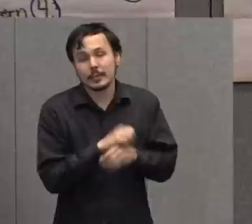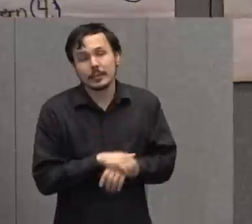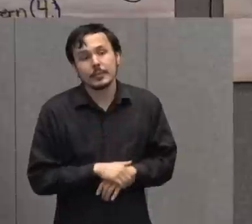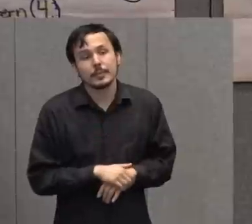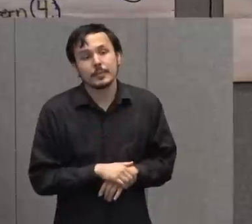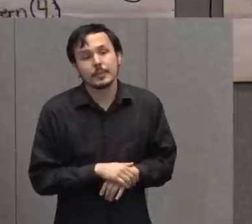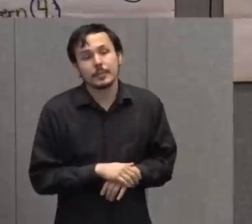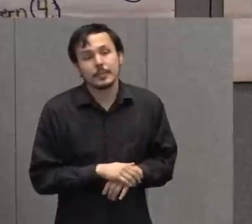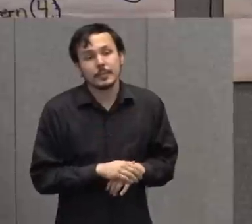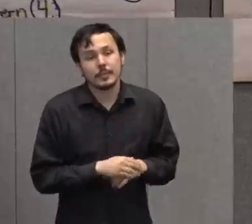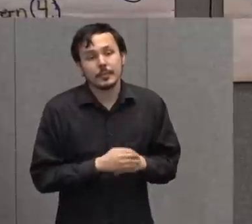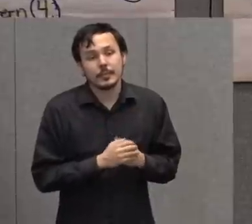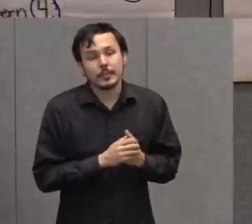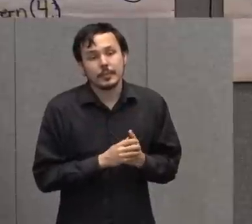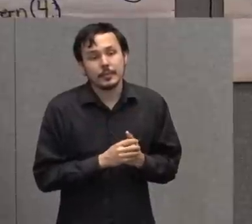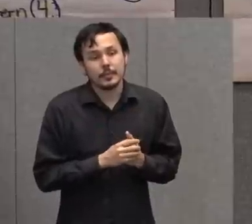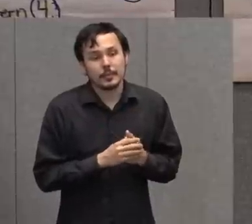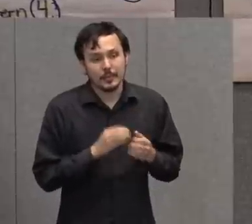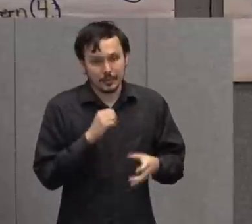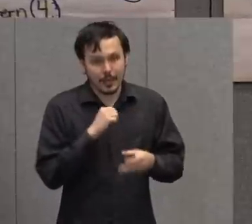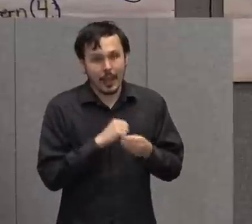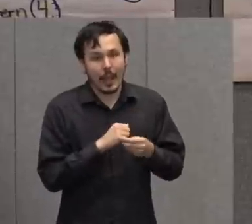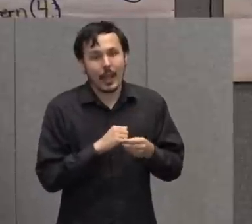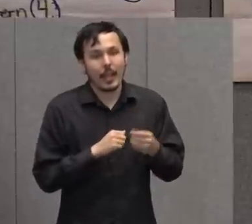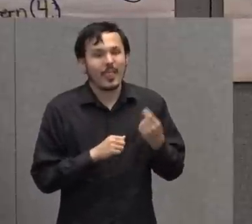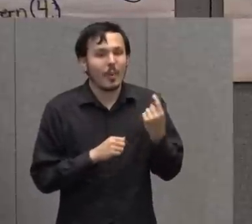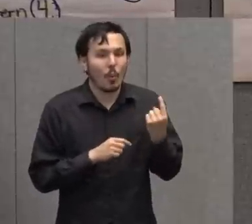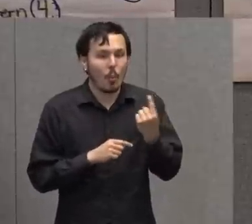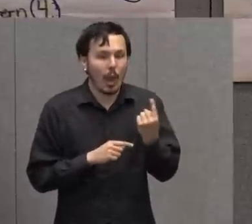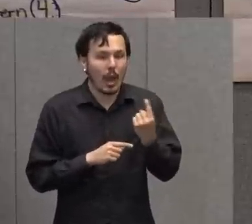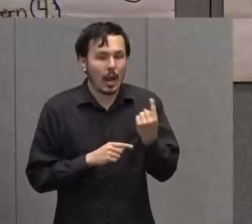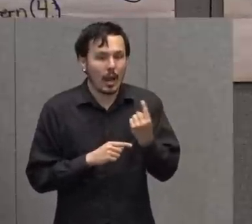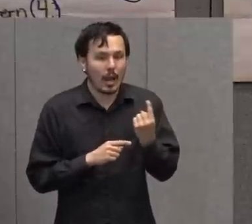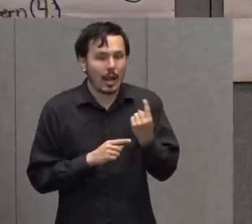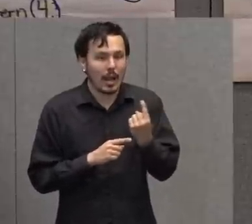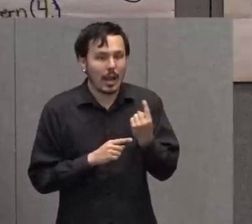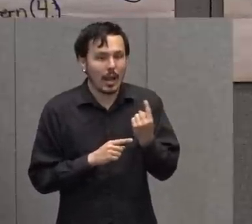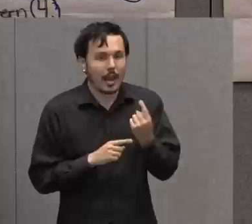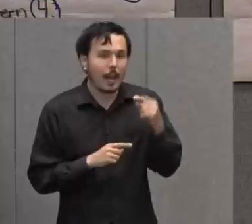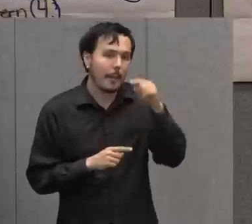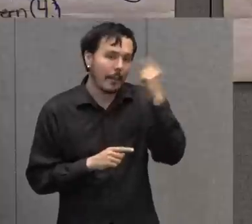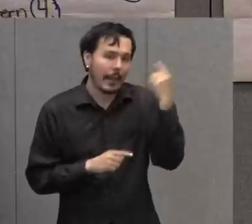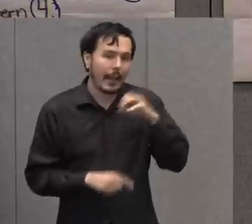the 1 black button.